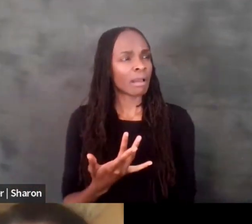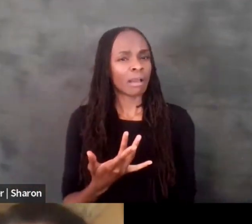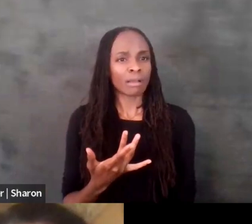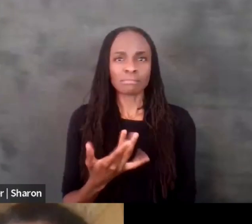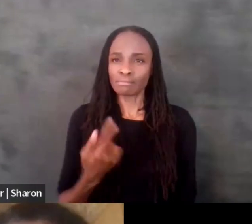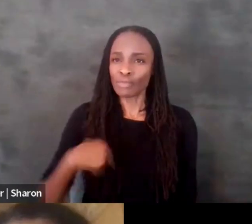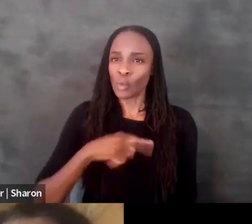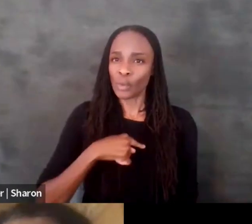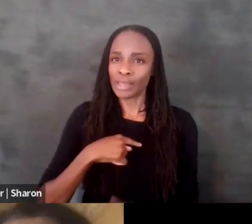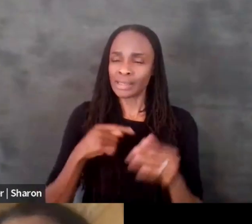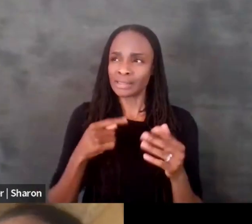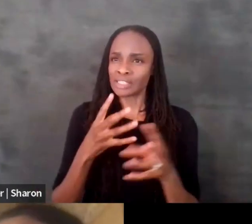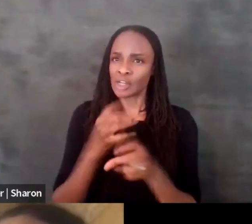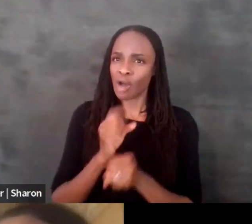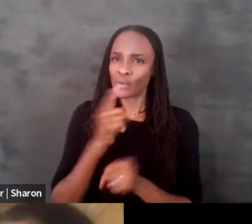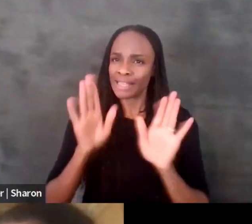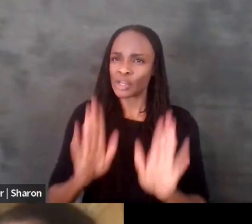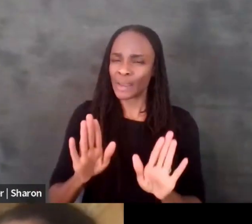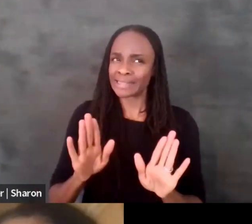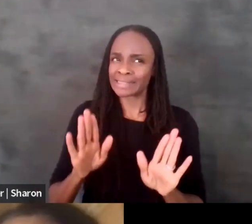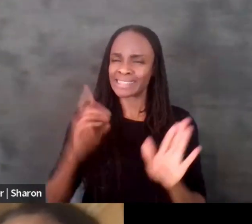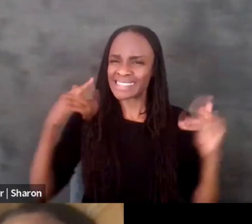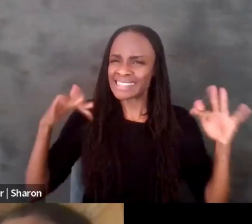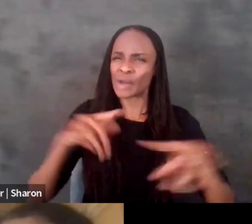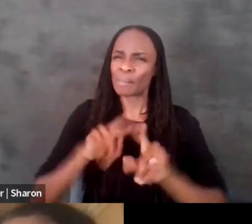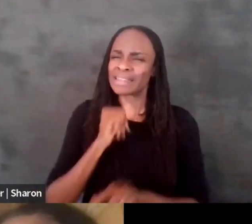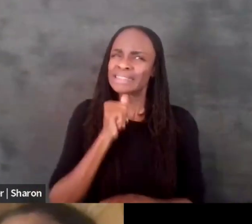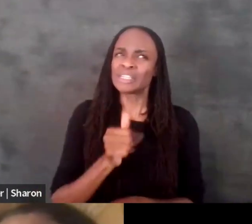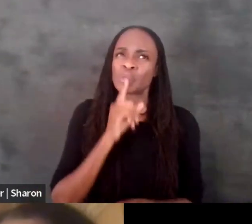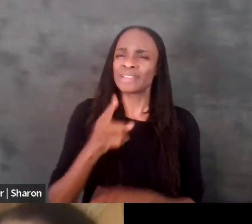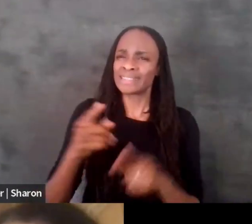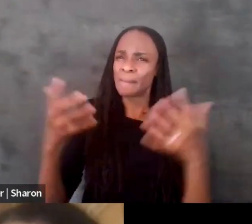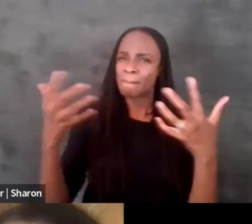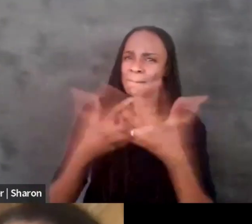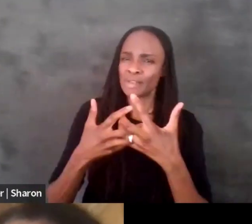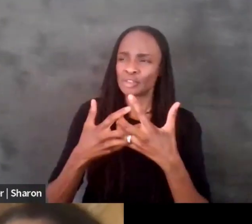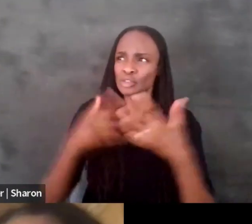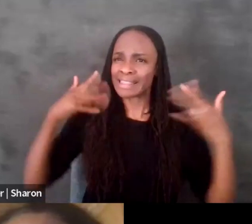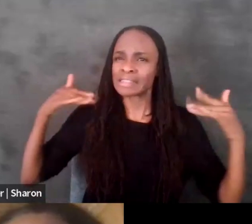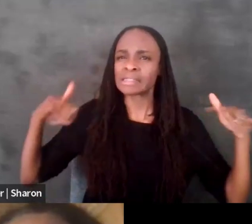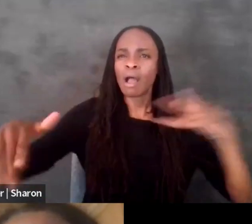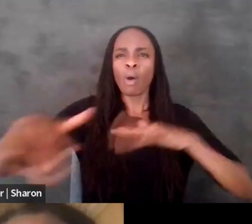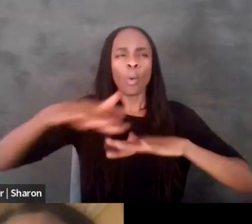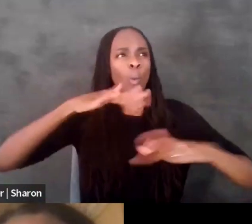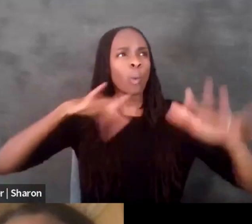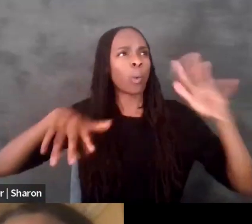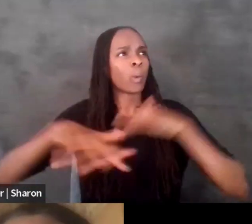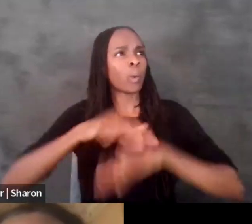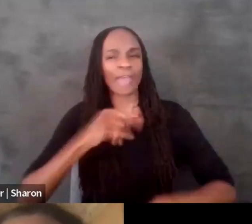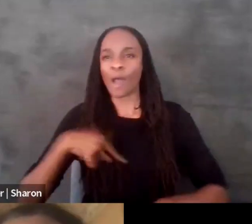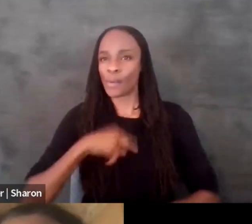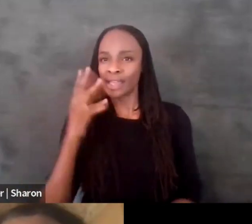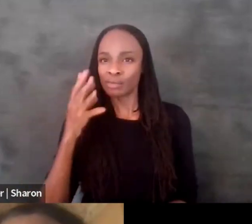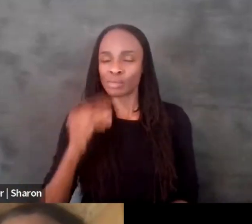got really great sound, but it really didn't do justice to the soundscape that we had experienced. And so our mm, whole